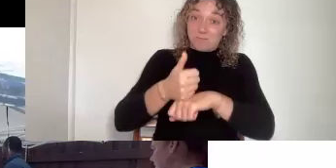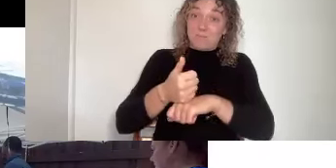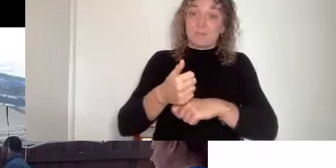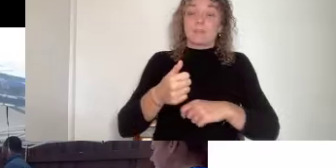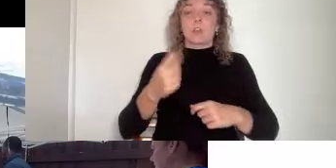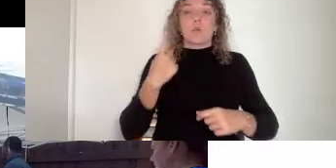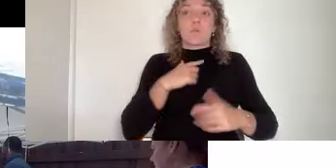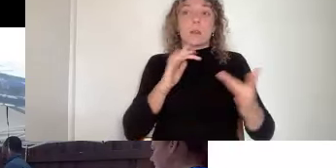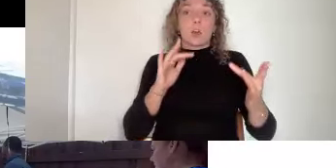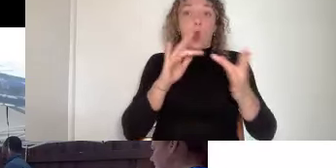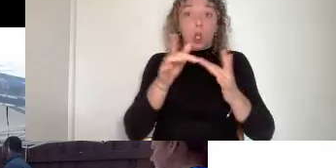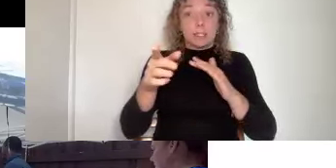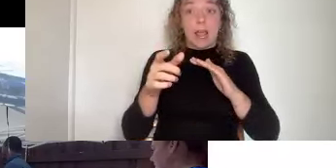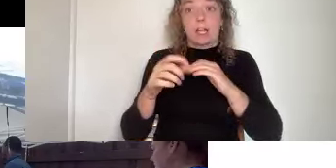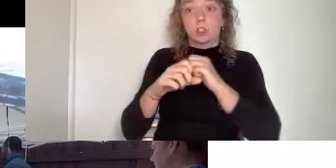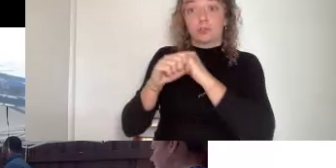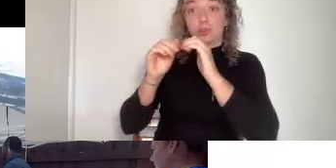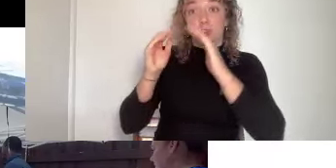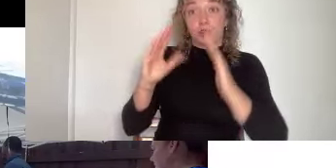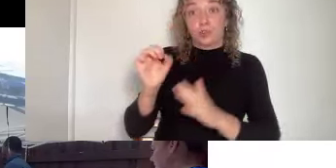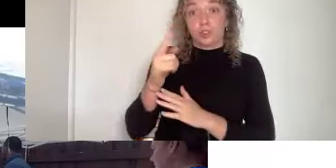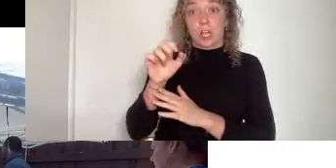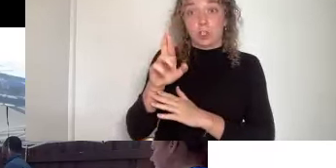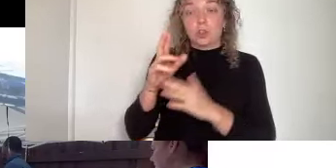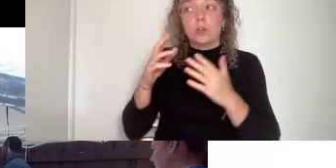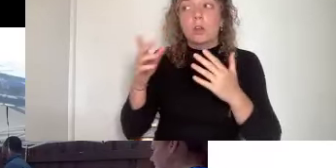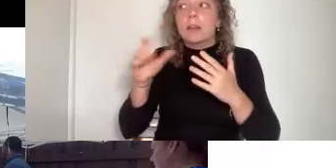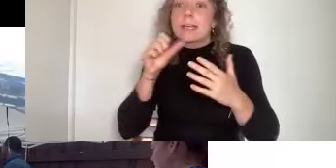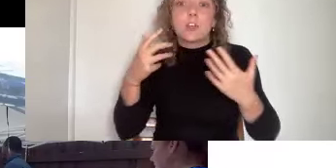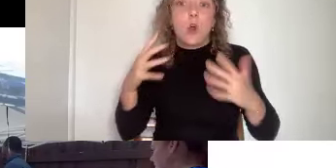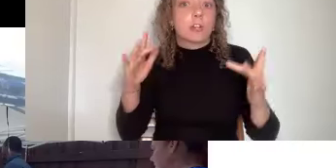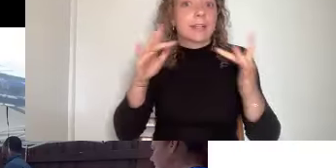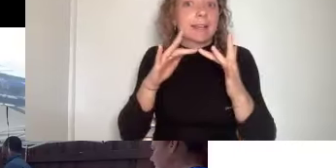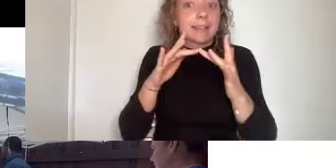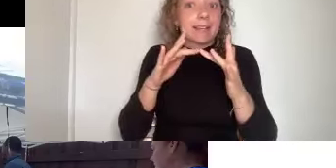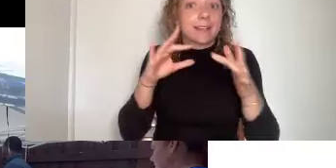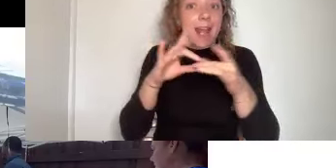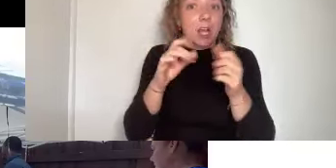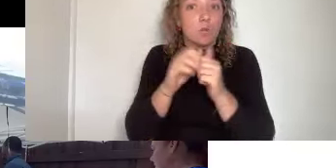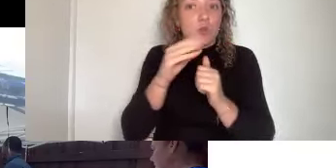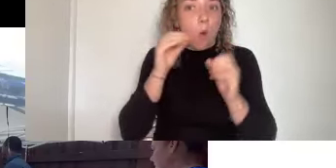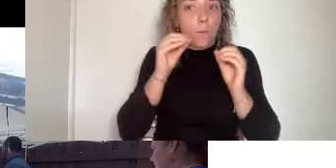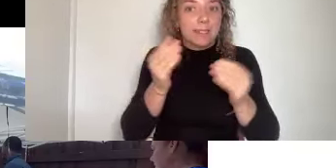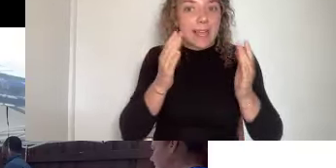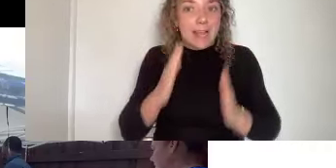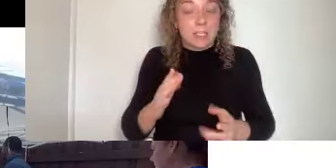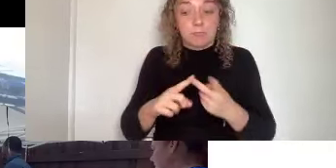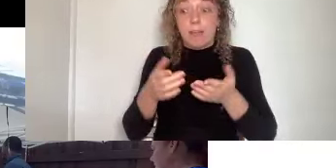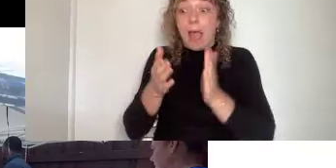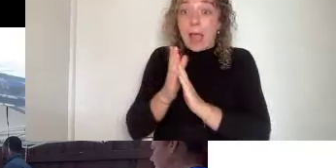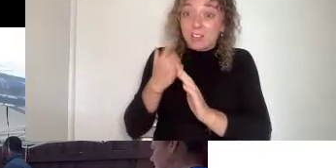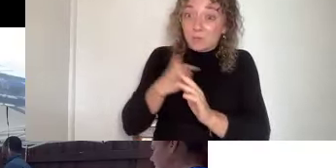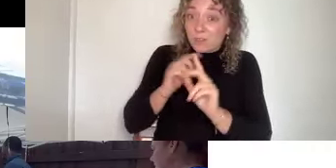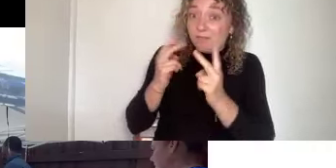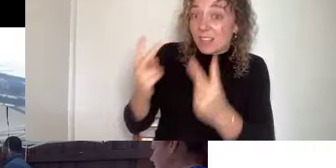us contacting a shelter that isn't already connected with their homeless liaison, asking if we can come visit, speaking with